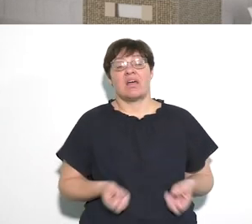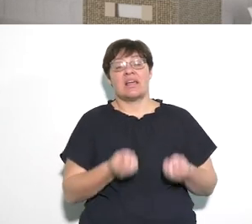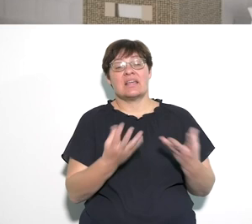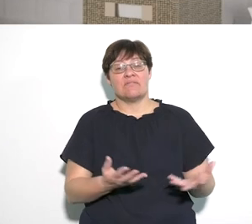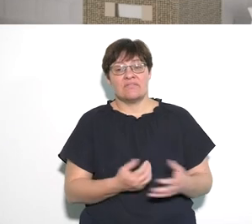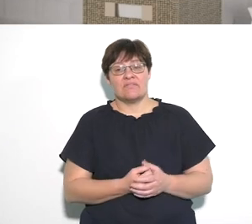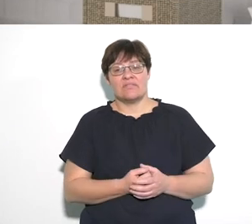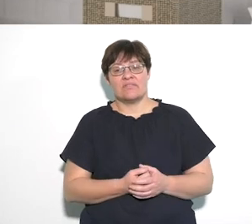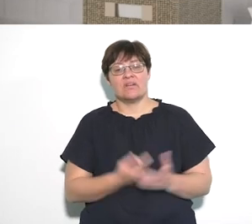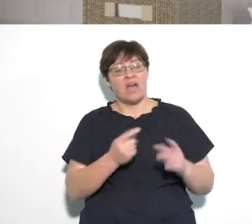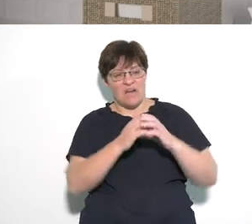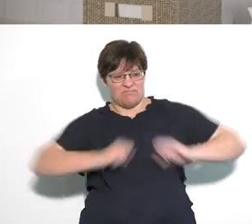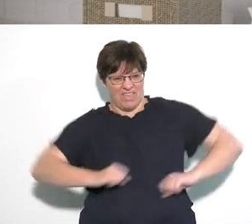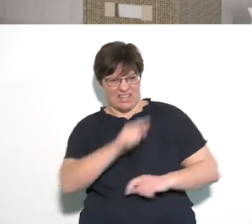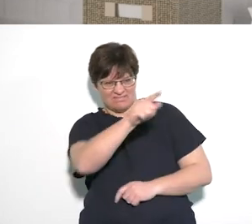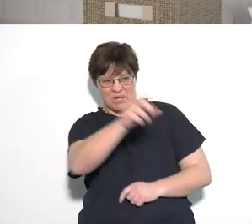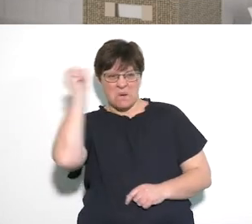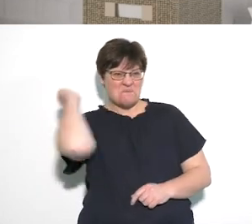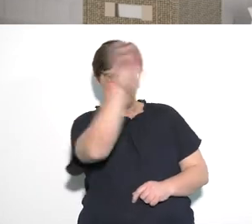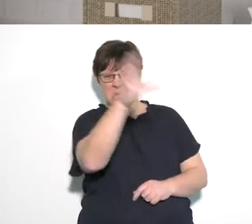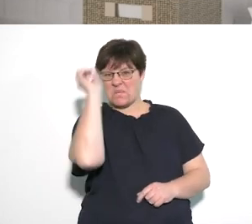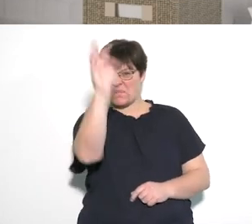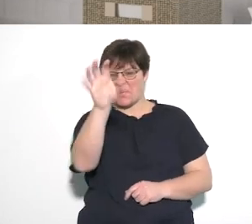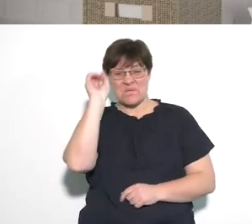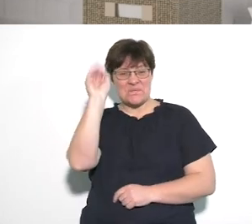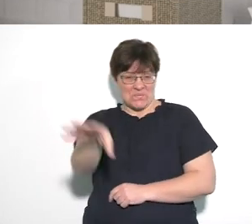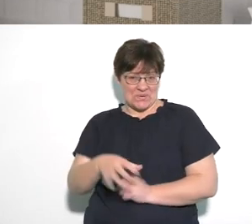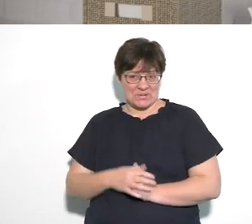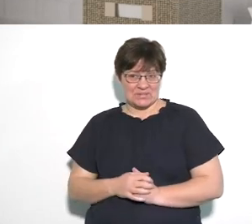them flat targets to throw at on the floor.